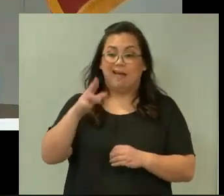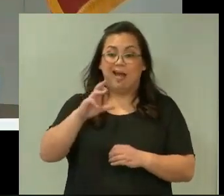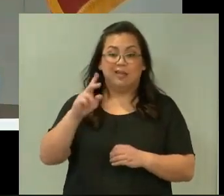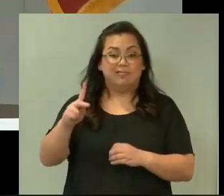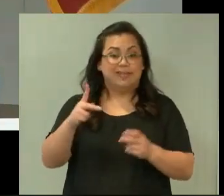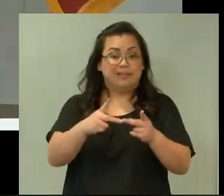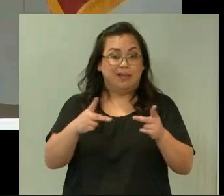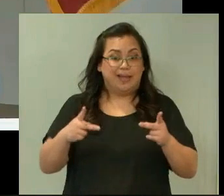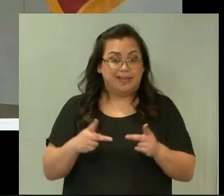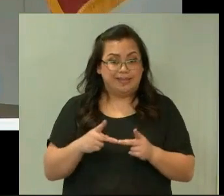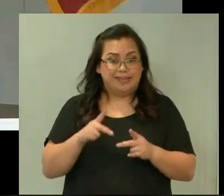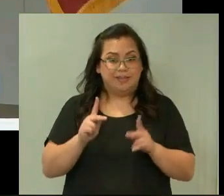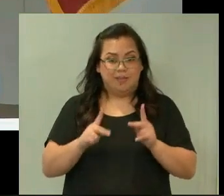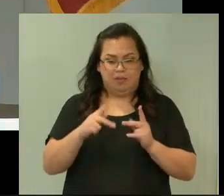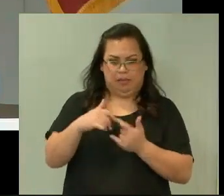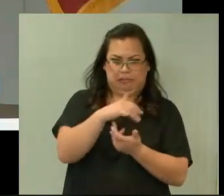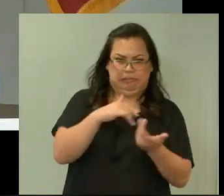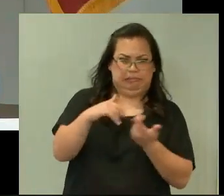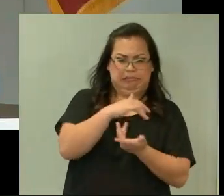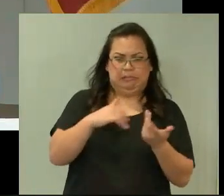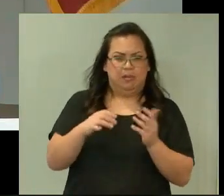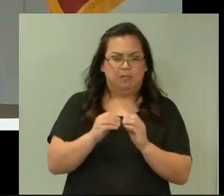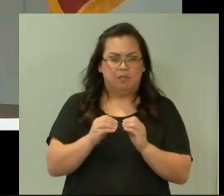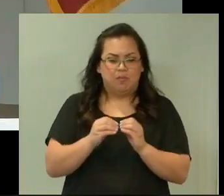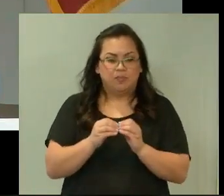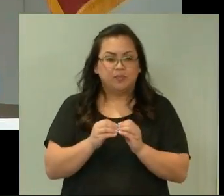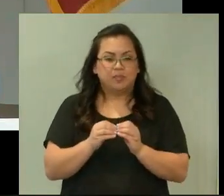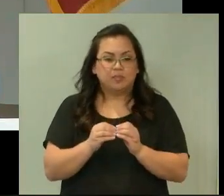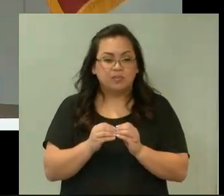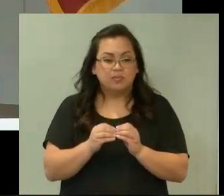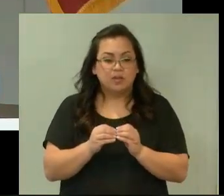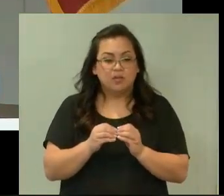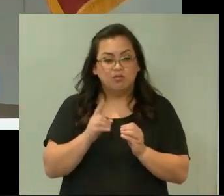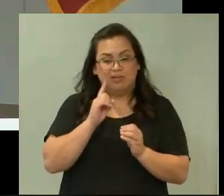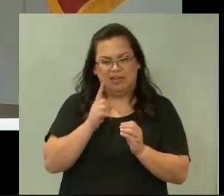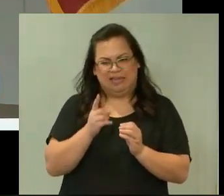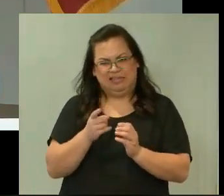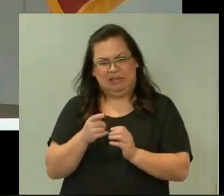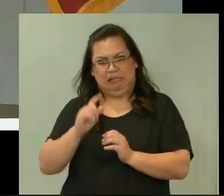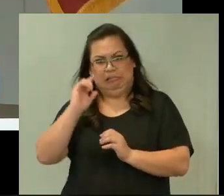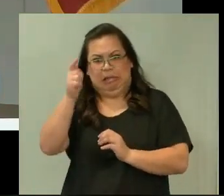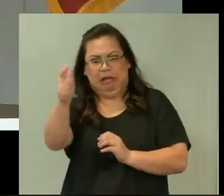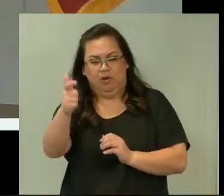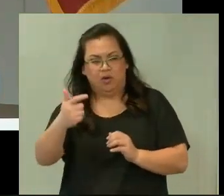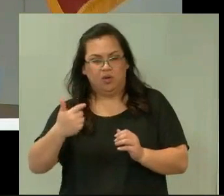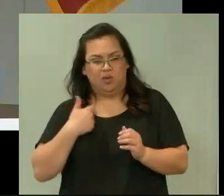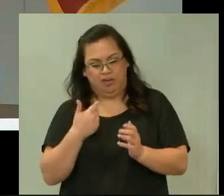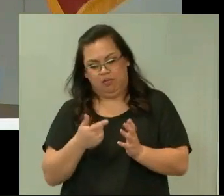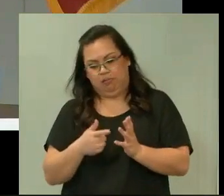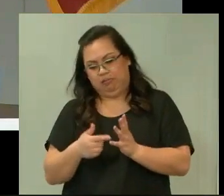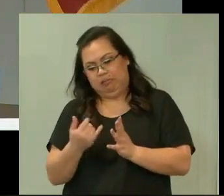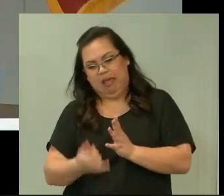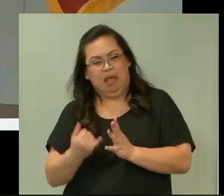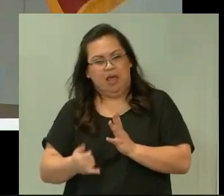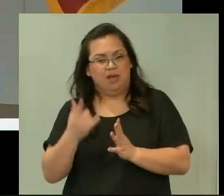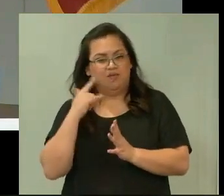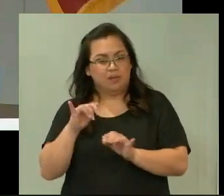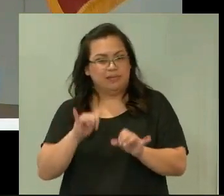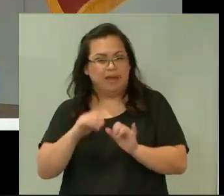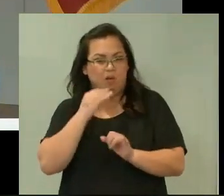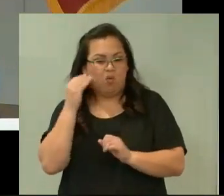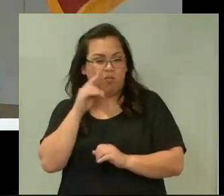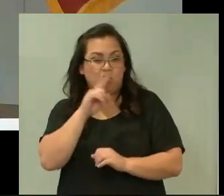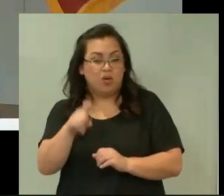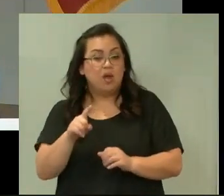workplaces, and that includes at the very end what we would consider the end of the stay-at-home order that will allow